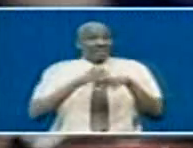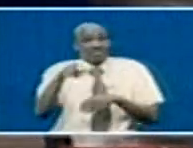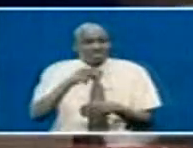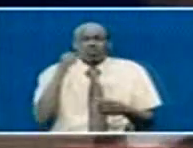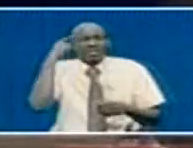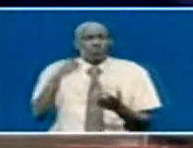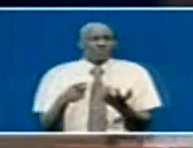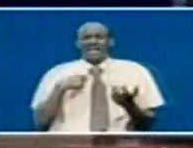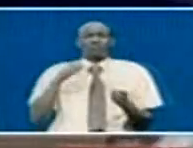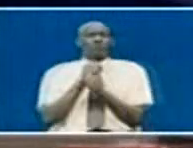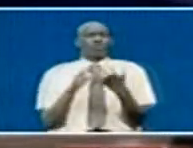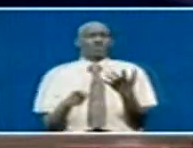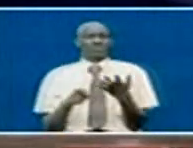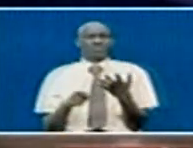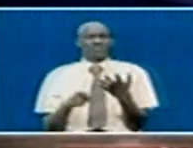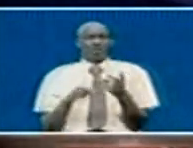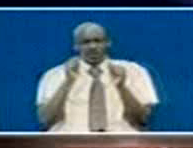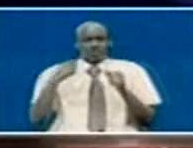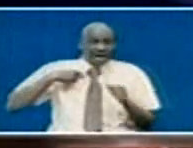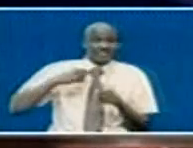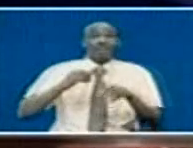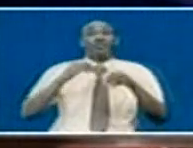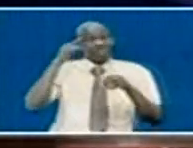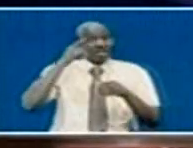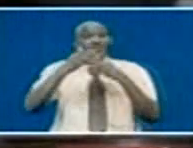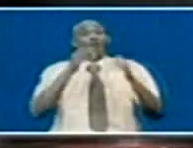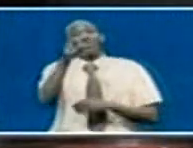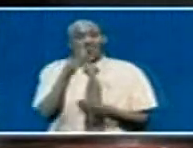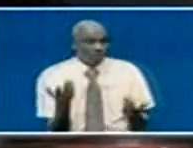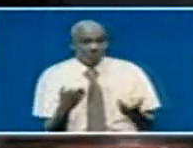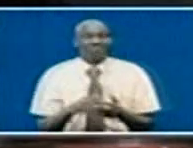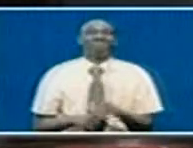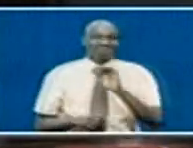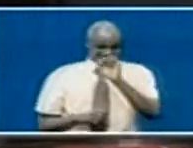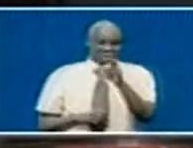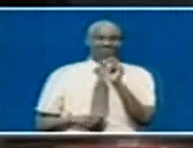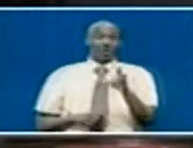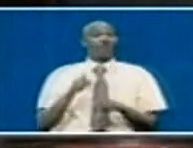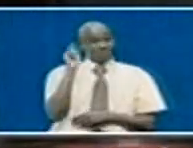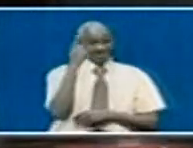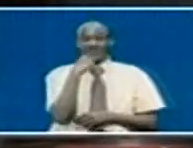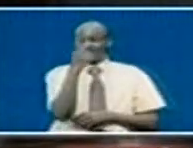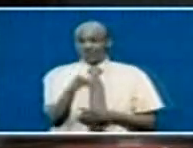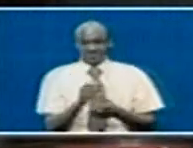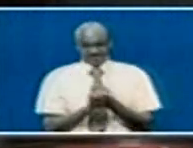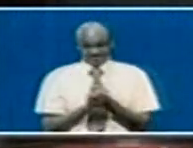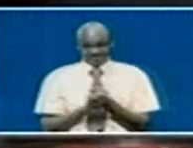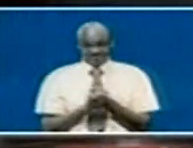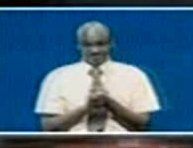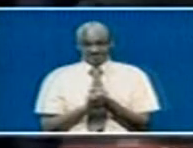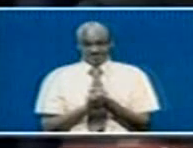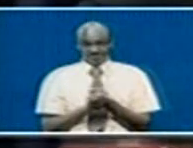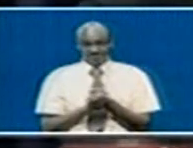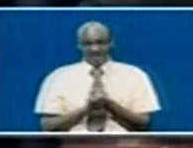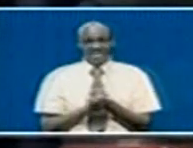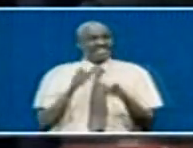hit to get a step ahead of them? First of all, let me tell you that the